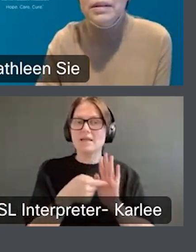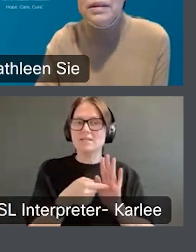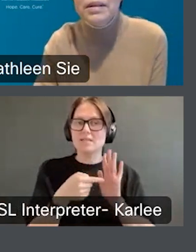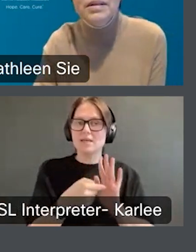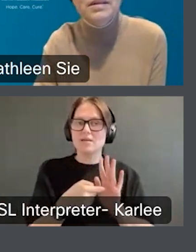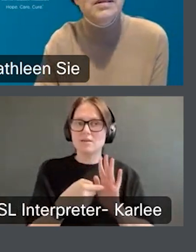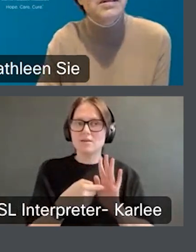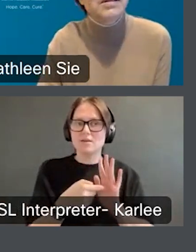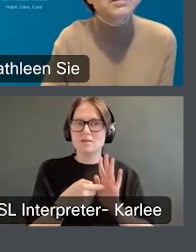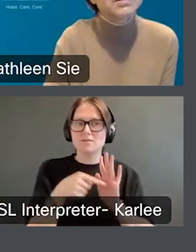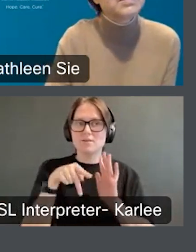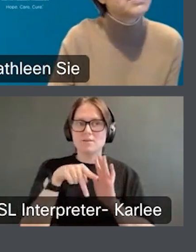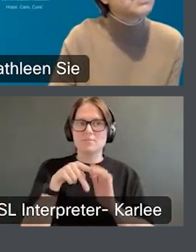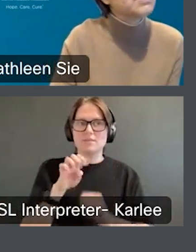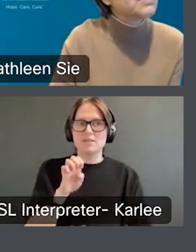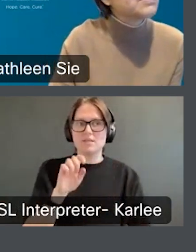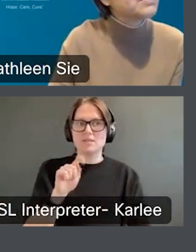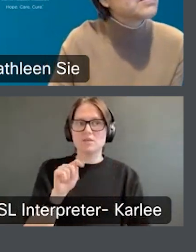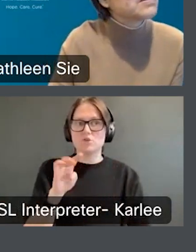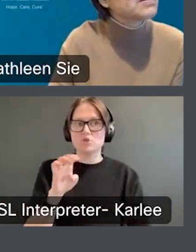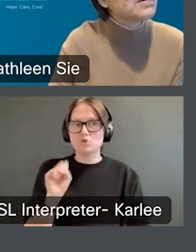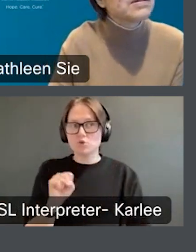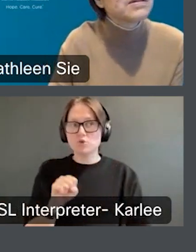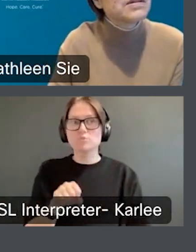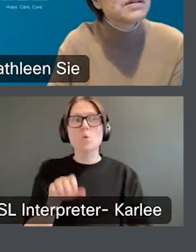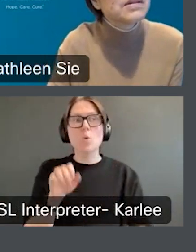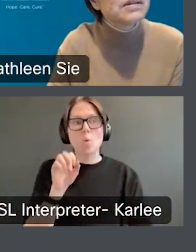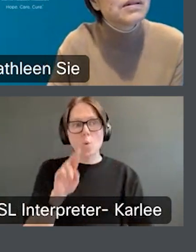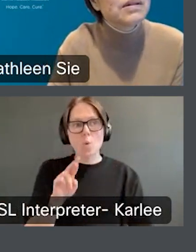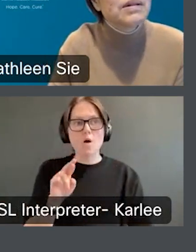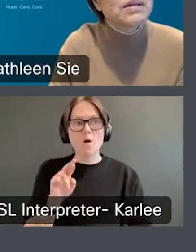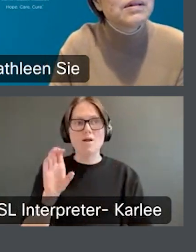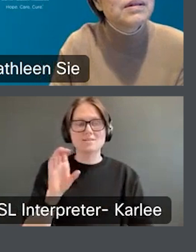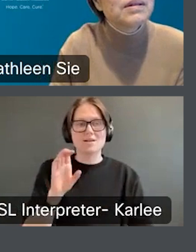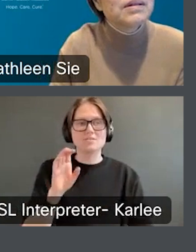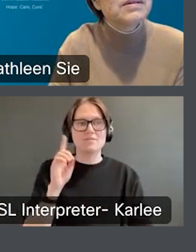PE tubes or conductive loss in both ears.